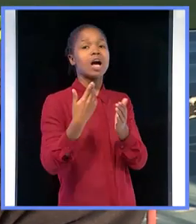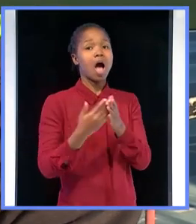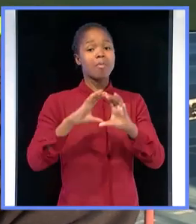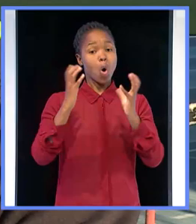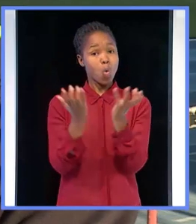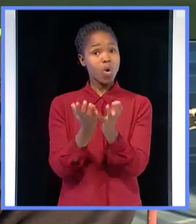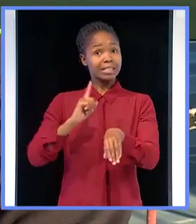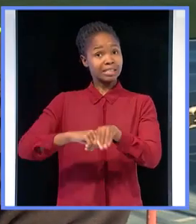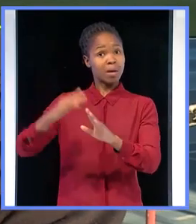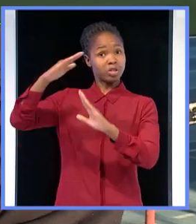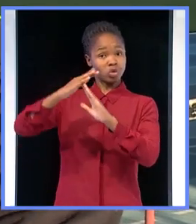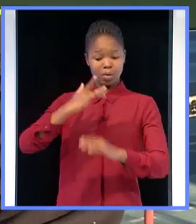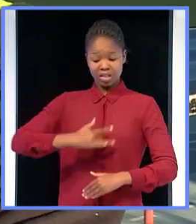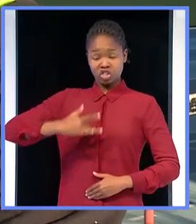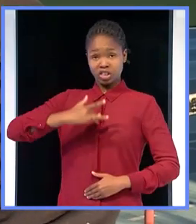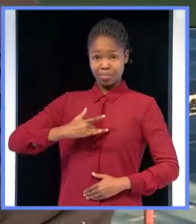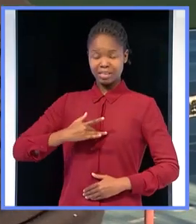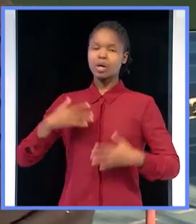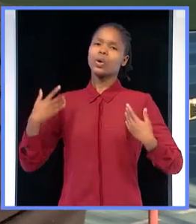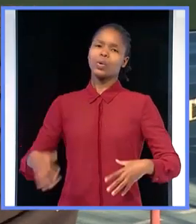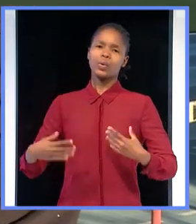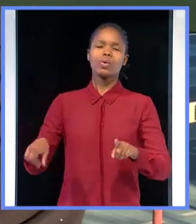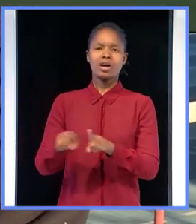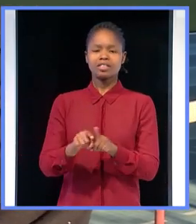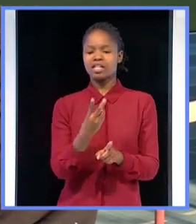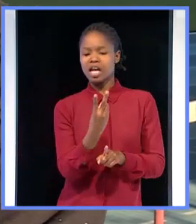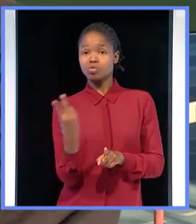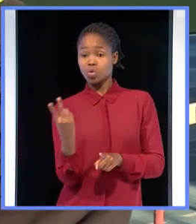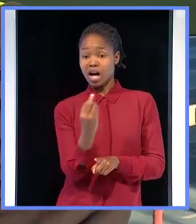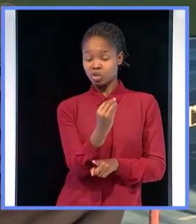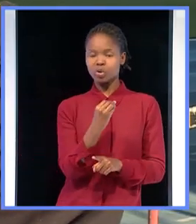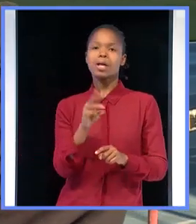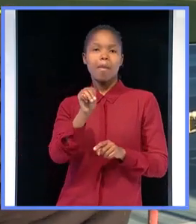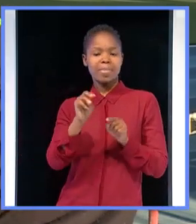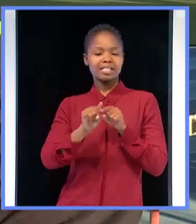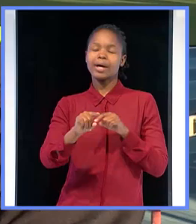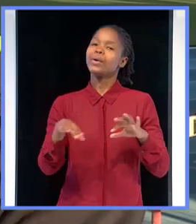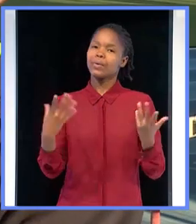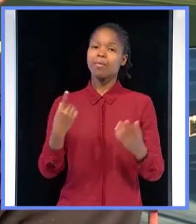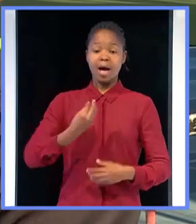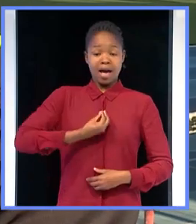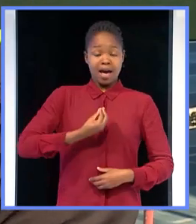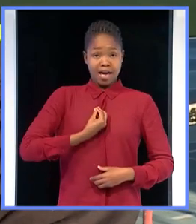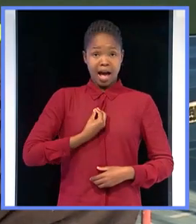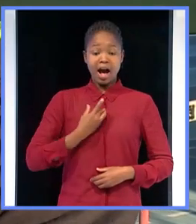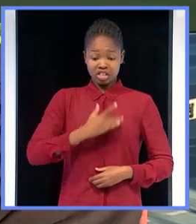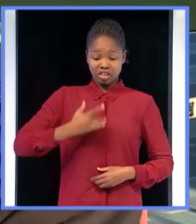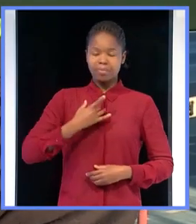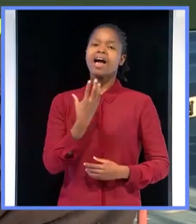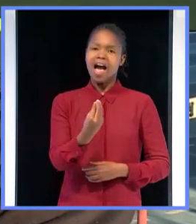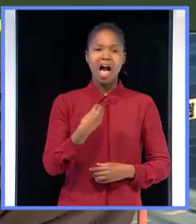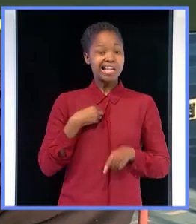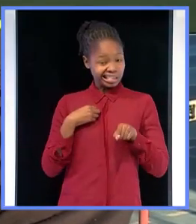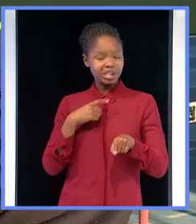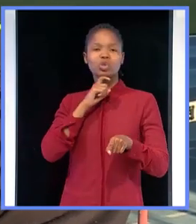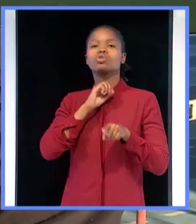record, in a world championships. There is no 200 for us, but here in juniors we have it. So it's a